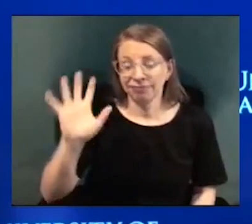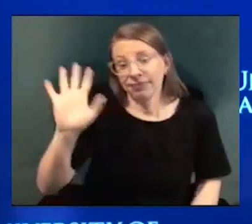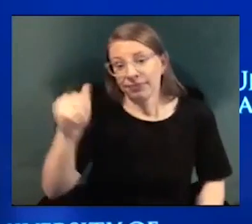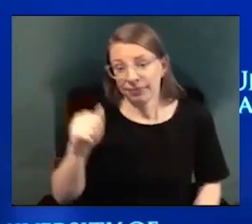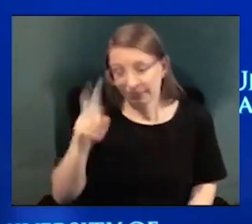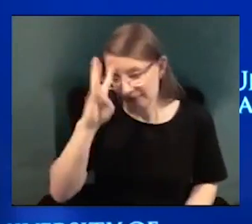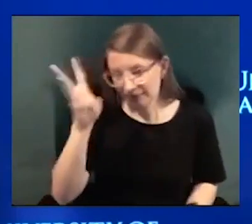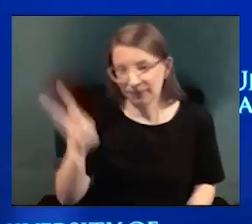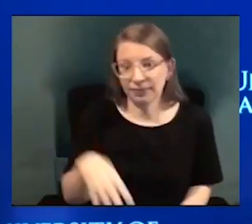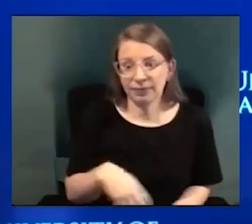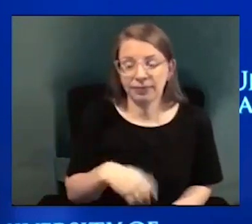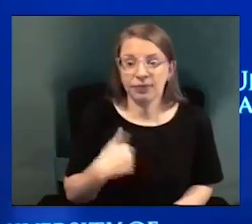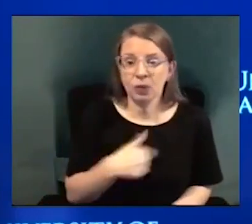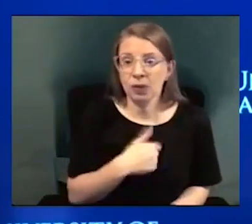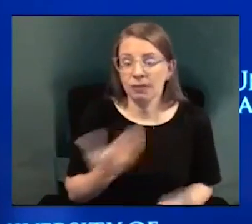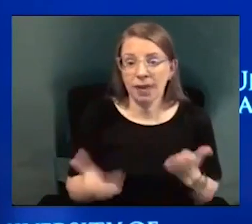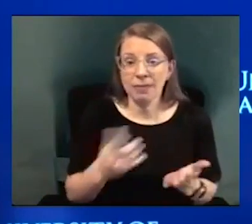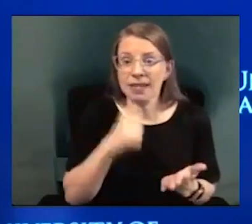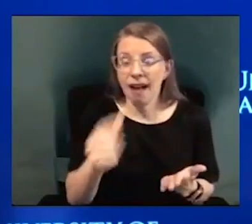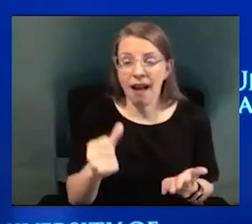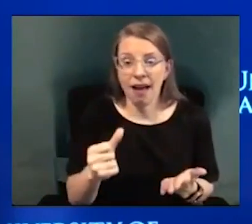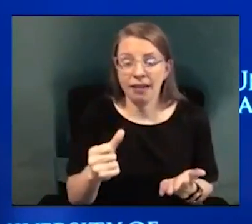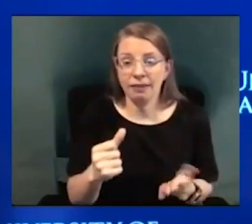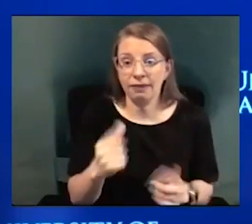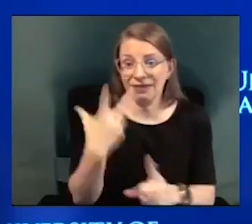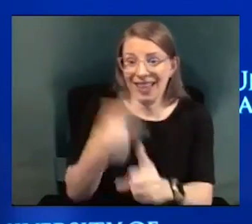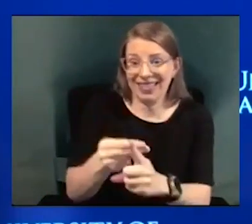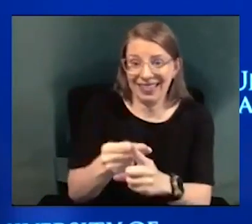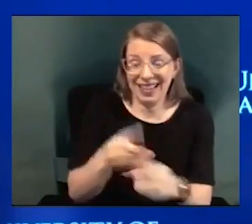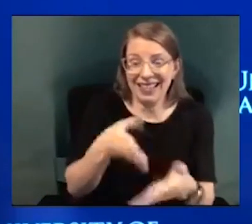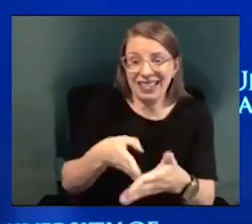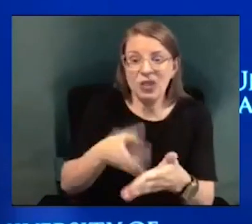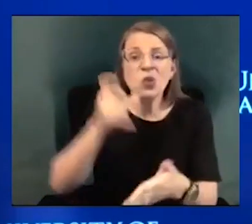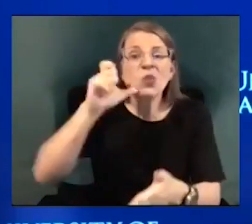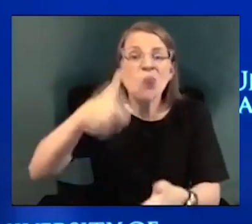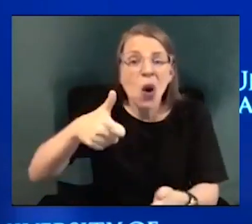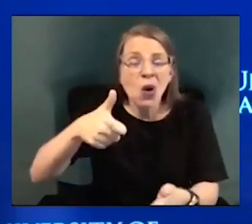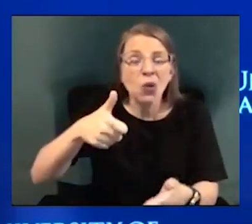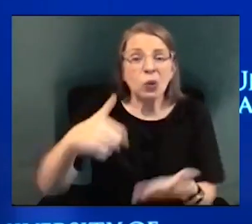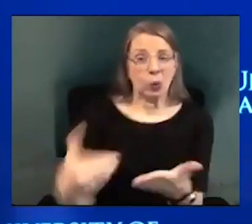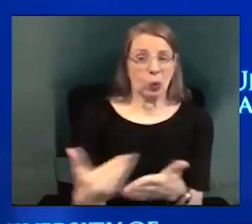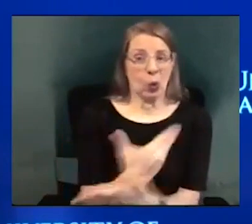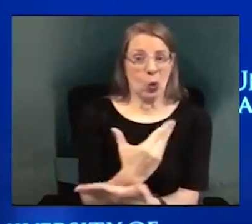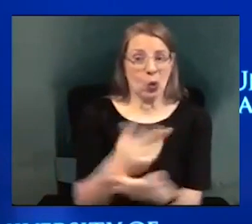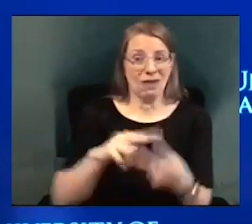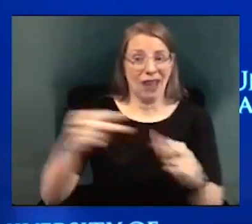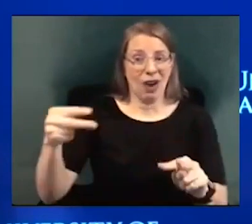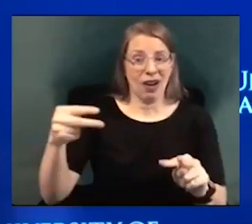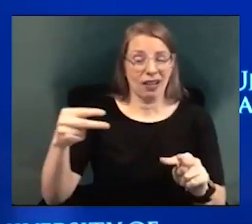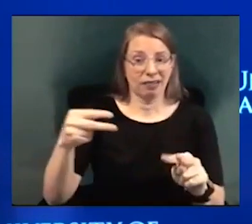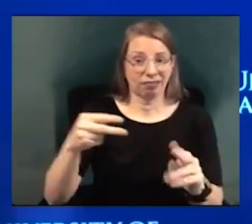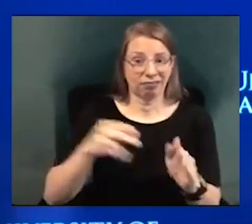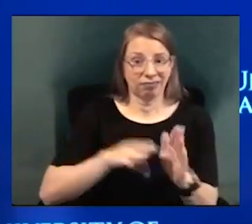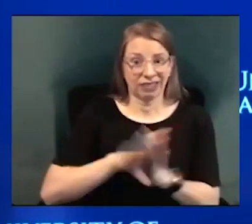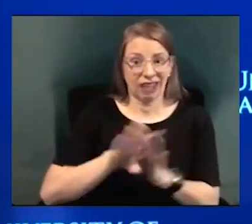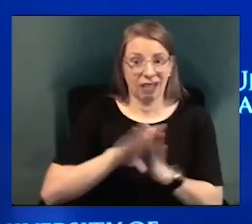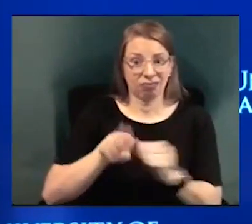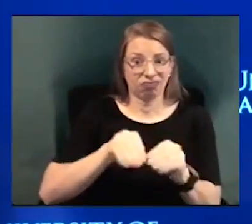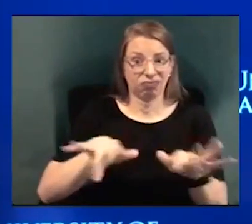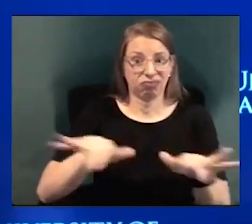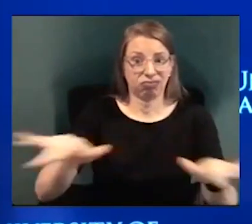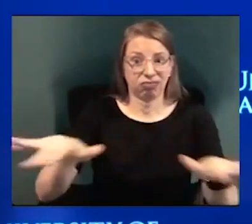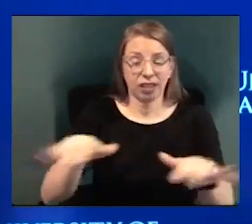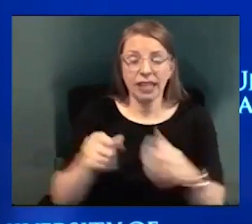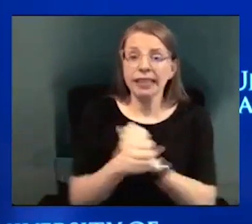we may not be vaccinated against tomorrow's variant. And the only way that we can all stay safe is we have